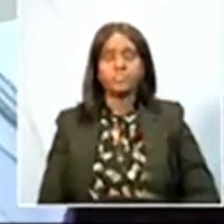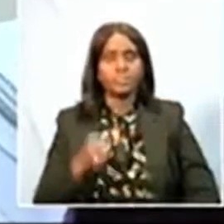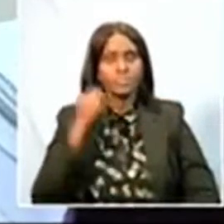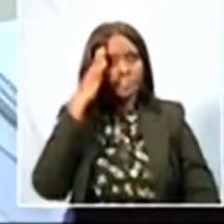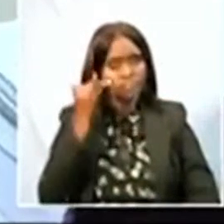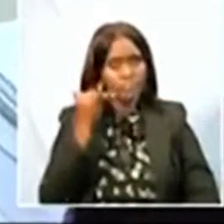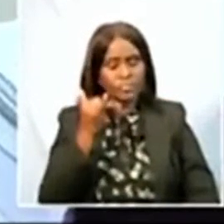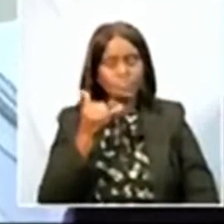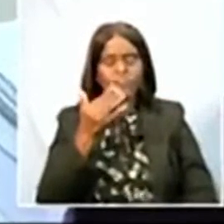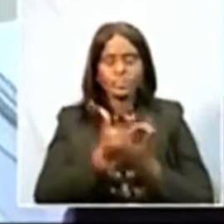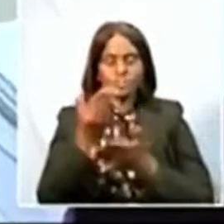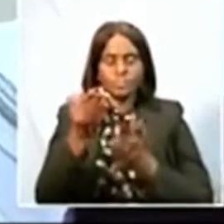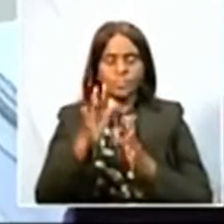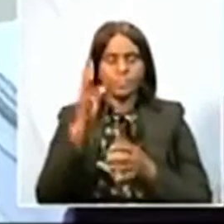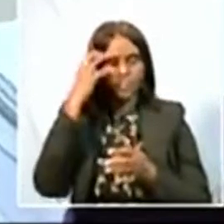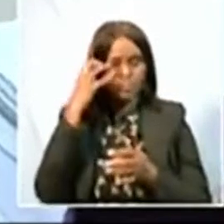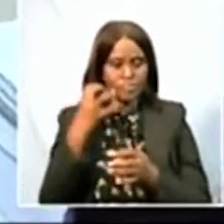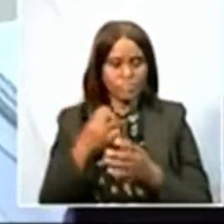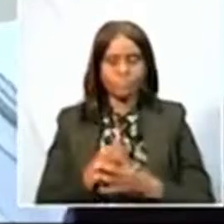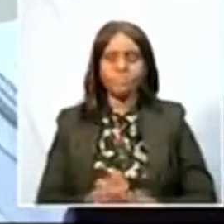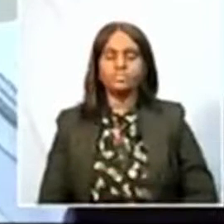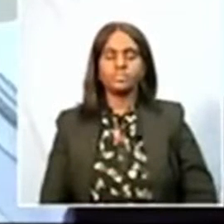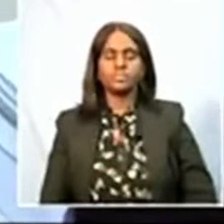Why, procurement officer?